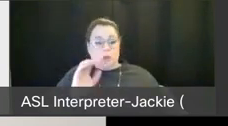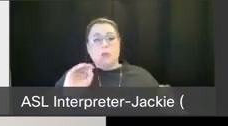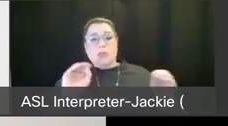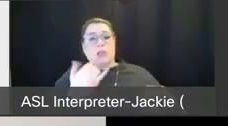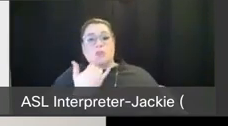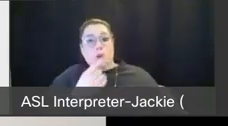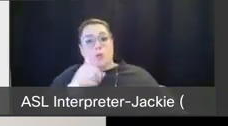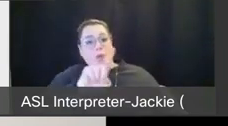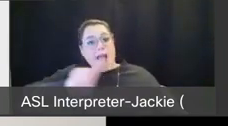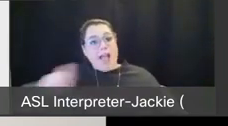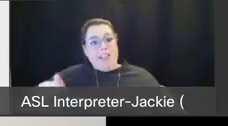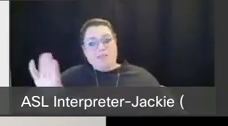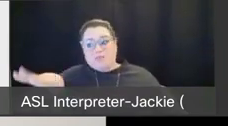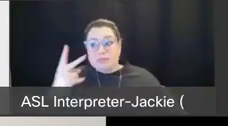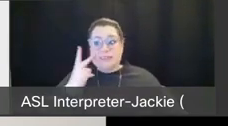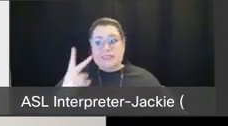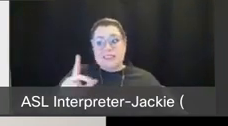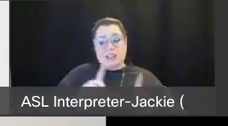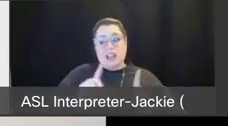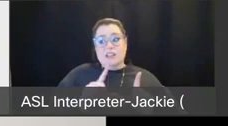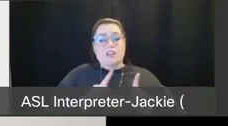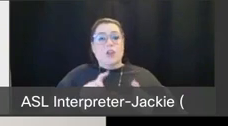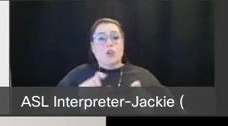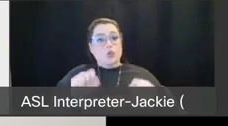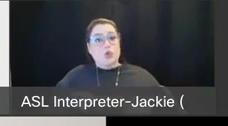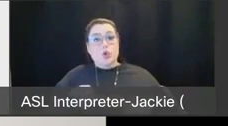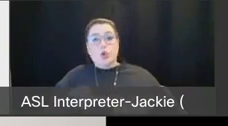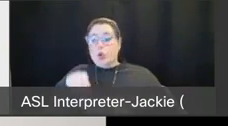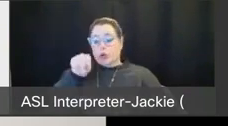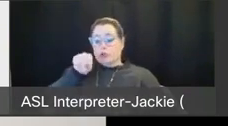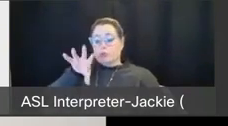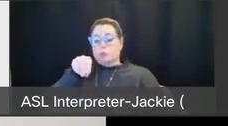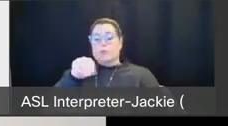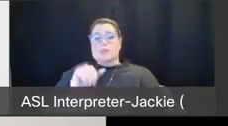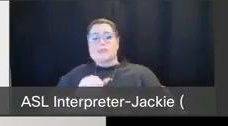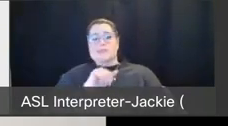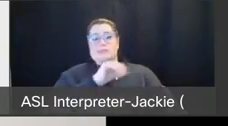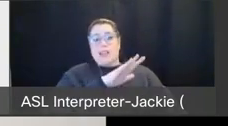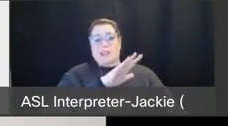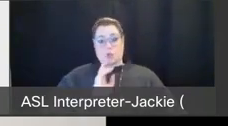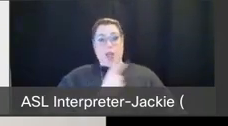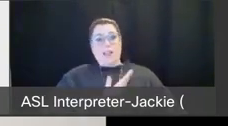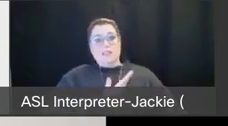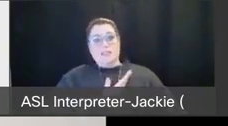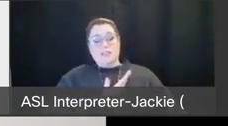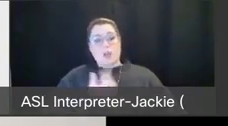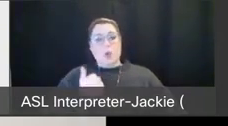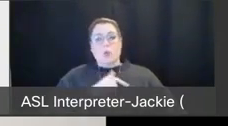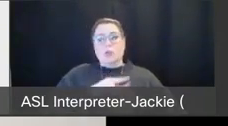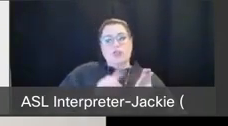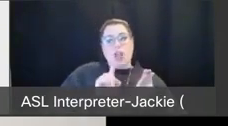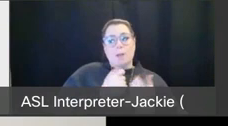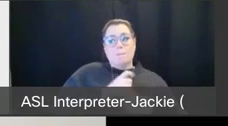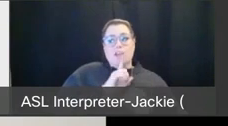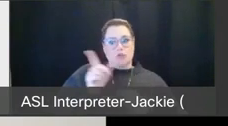that business and sharing it with us, and we'll get in touch with them and make sure they're into compliance, because that's part of what we do. We make